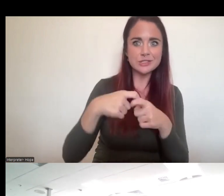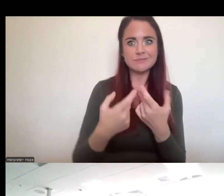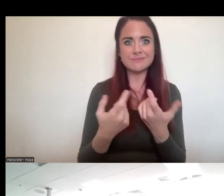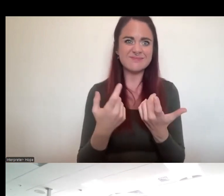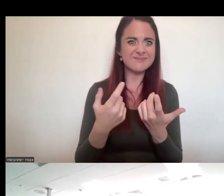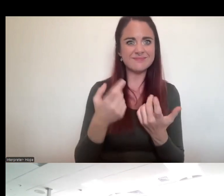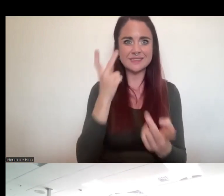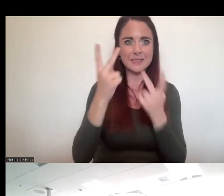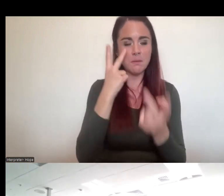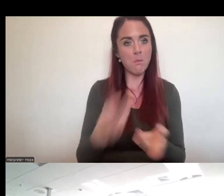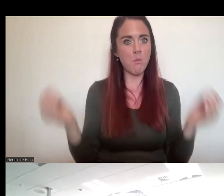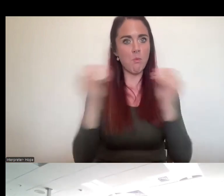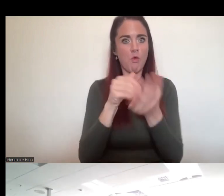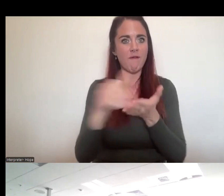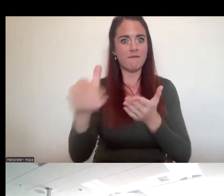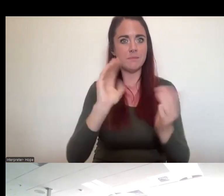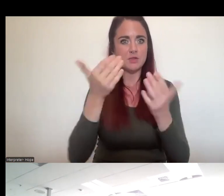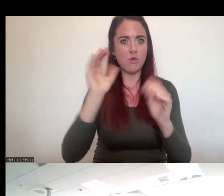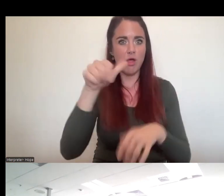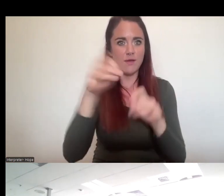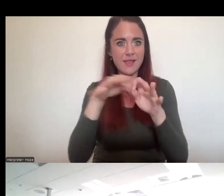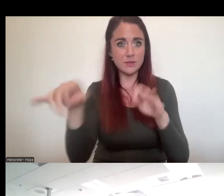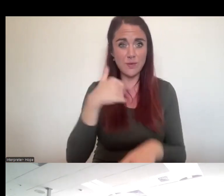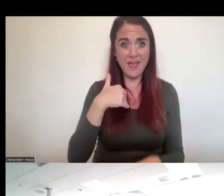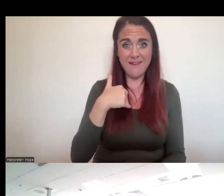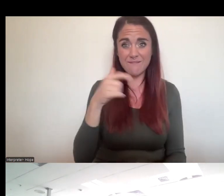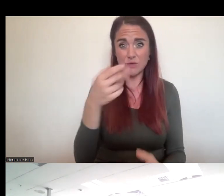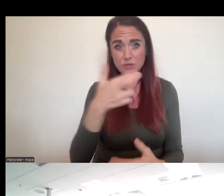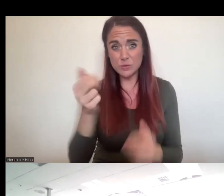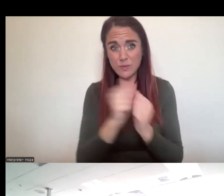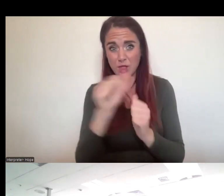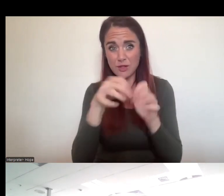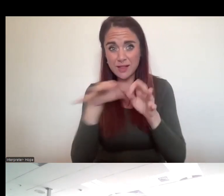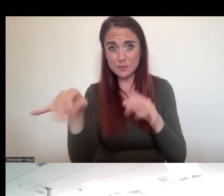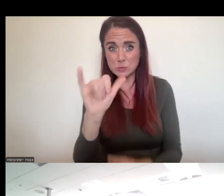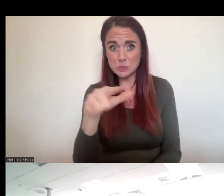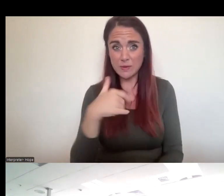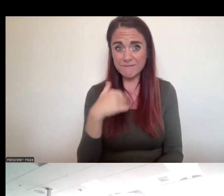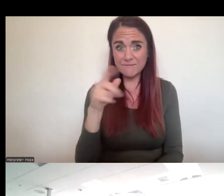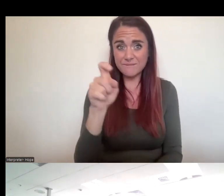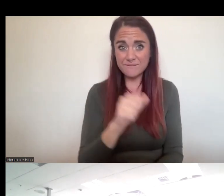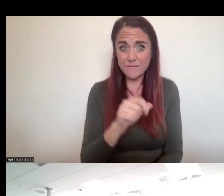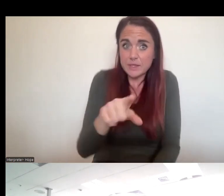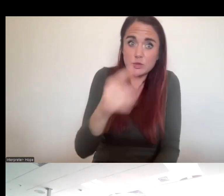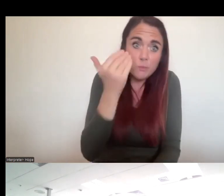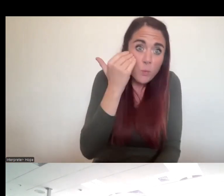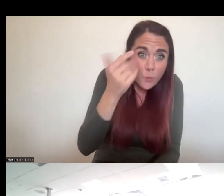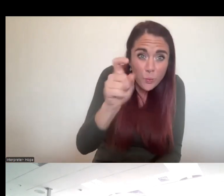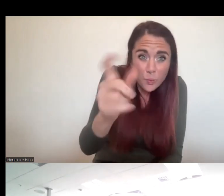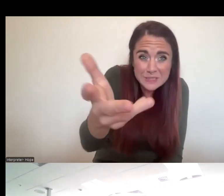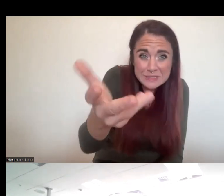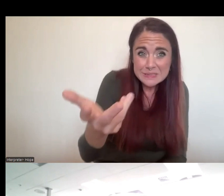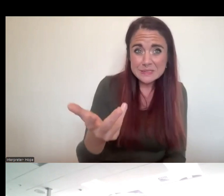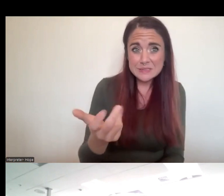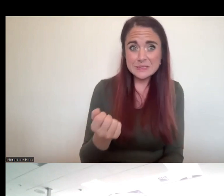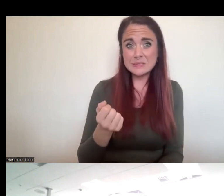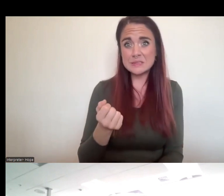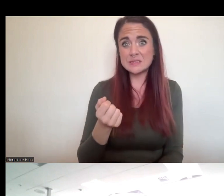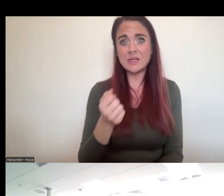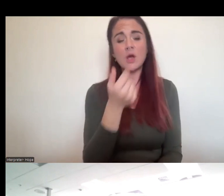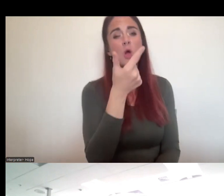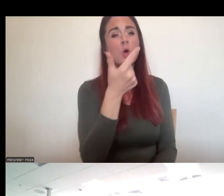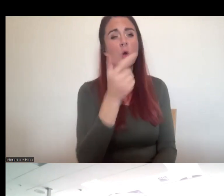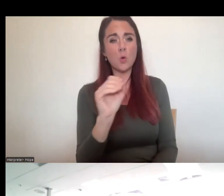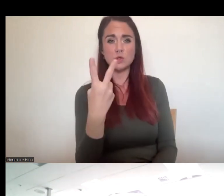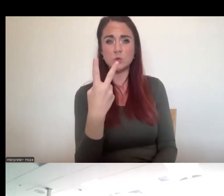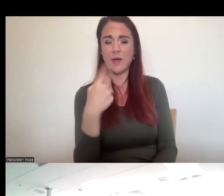prevalent than other languages. Do you have any resources with other languages that you know of? Yeah, at GoTo specifically, I'd